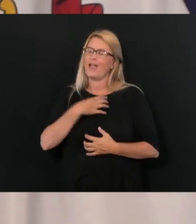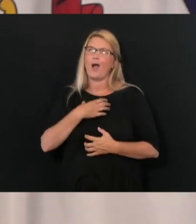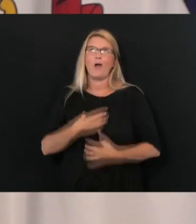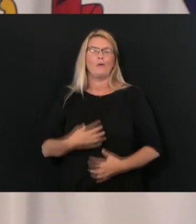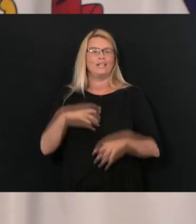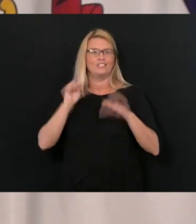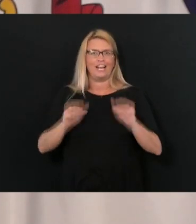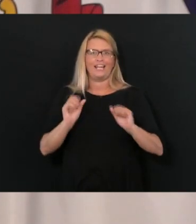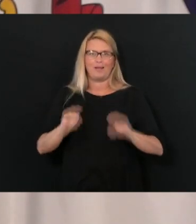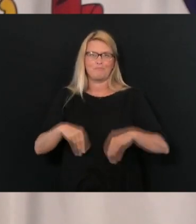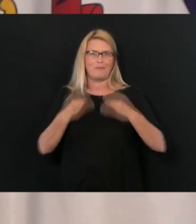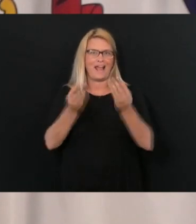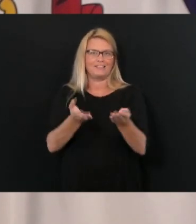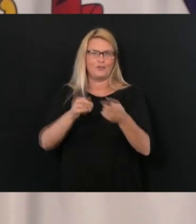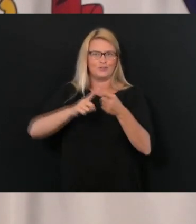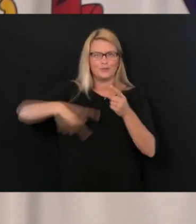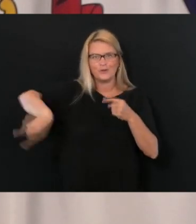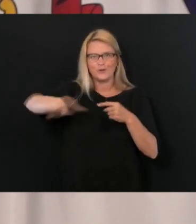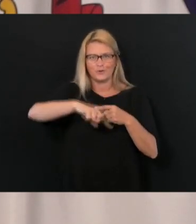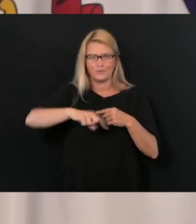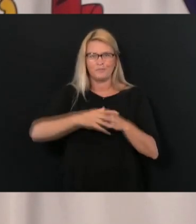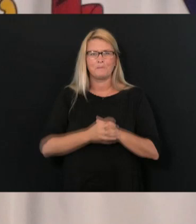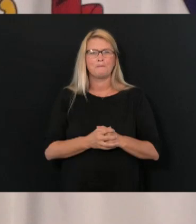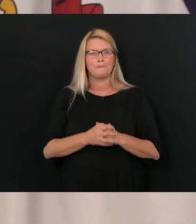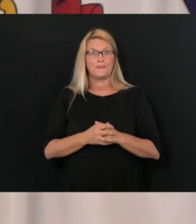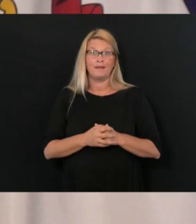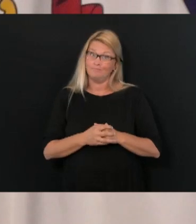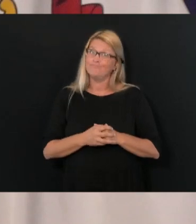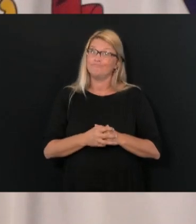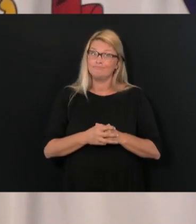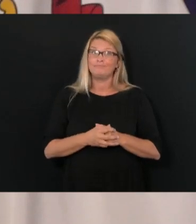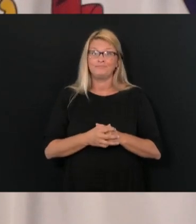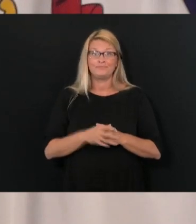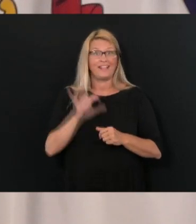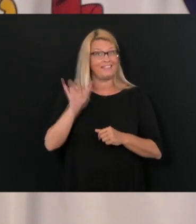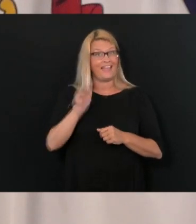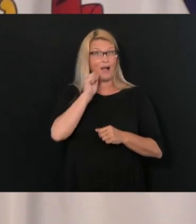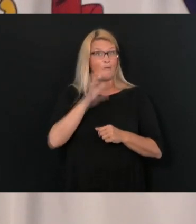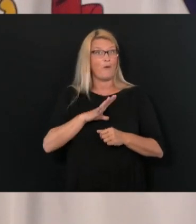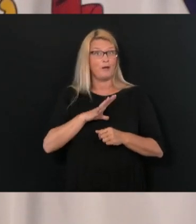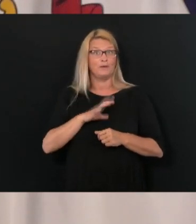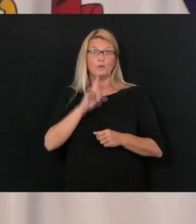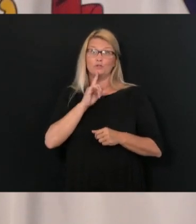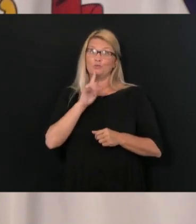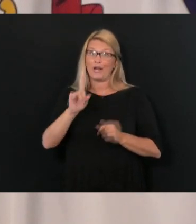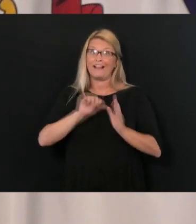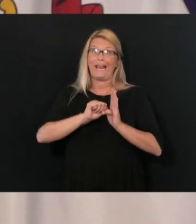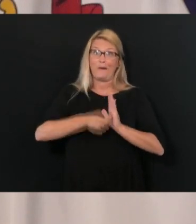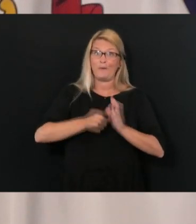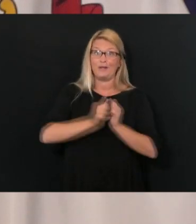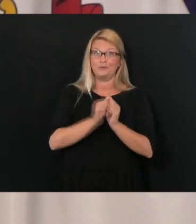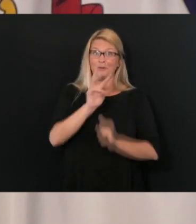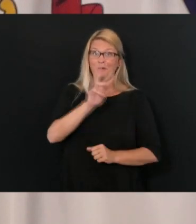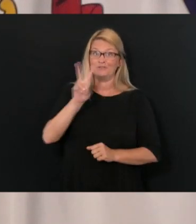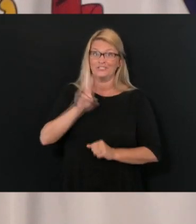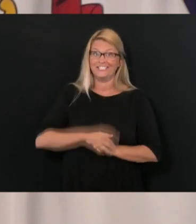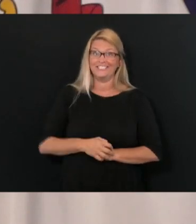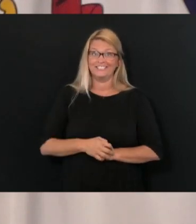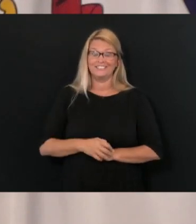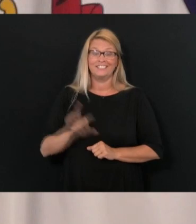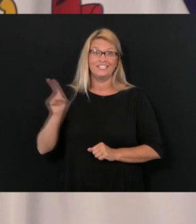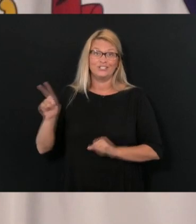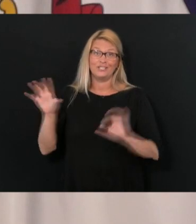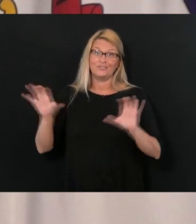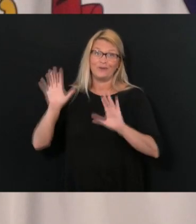that on to you, you know, but believe me, that lady was really impressed with West Virginia, and she's doing a